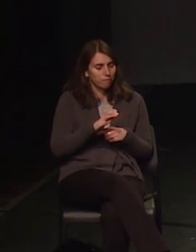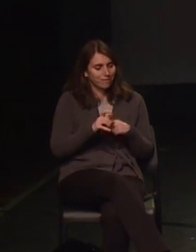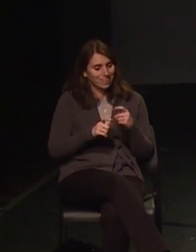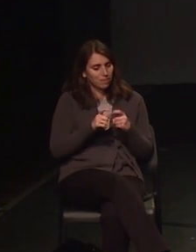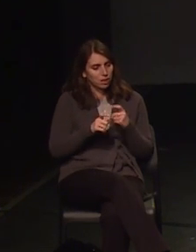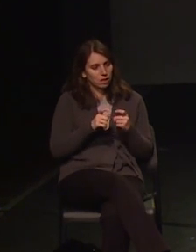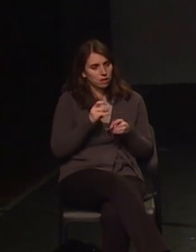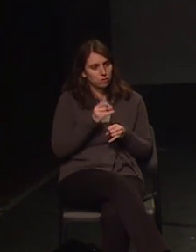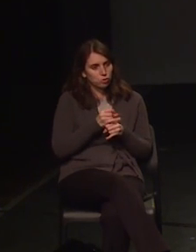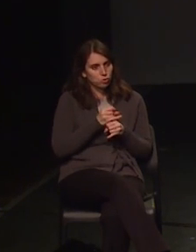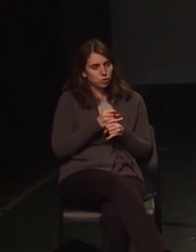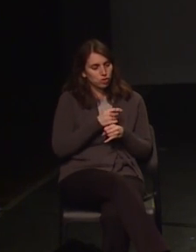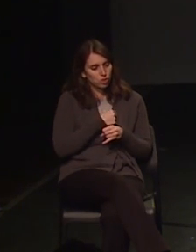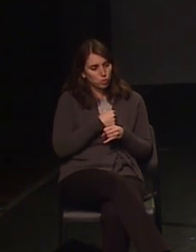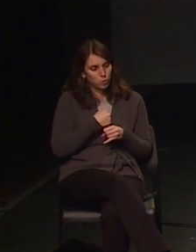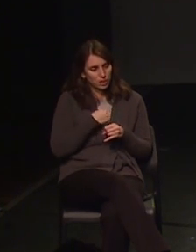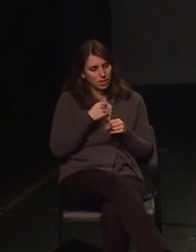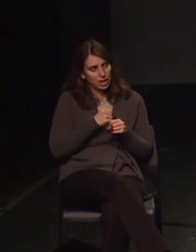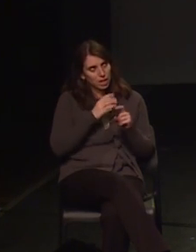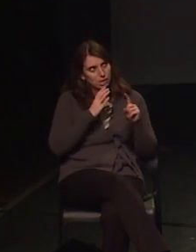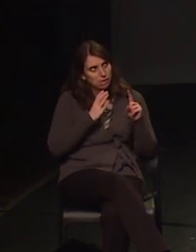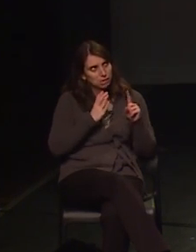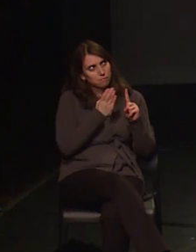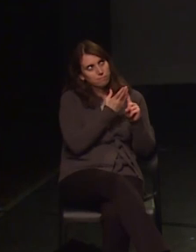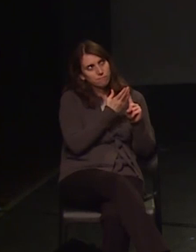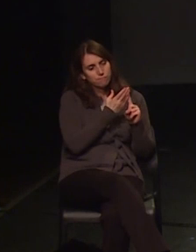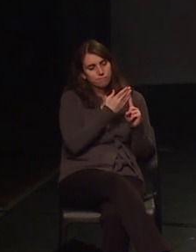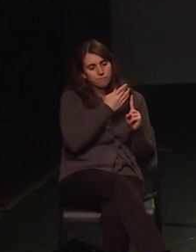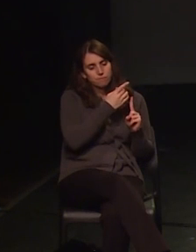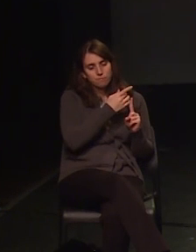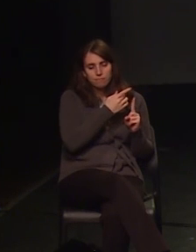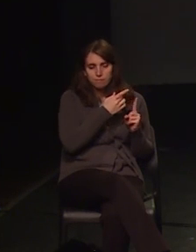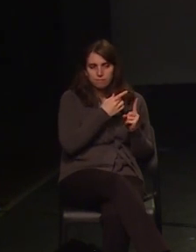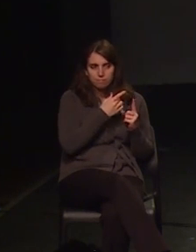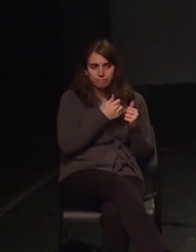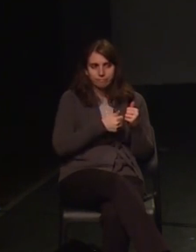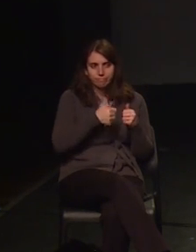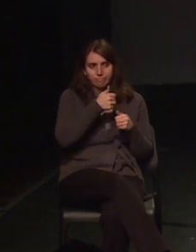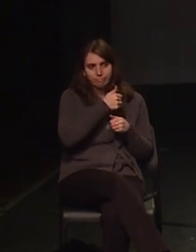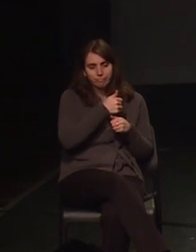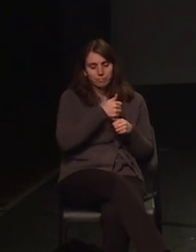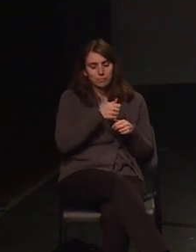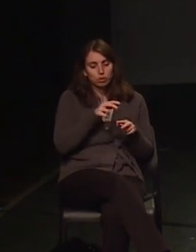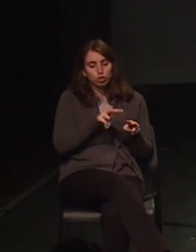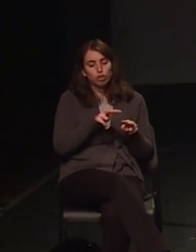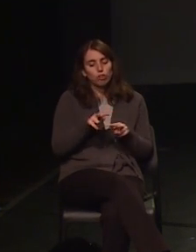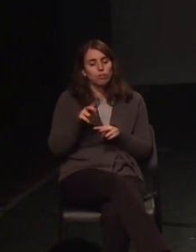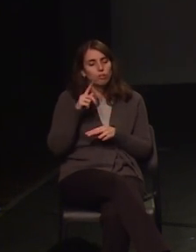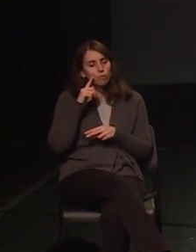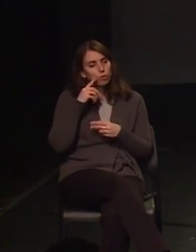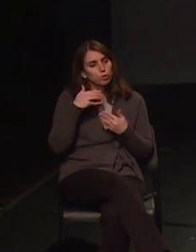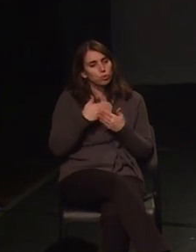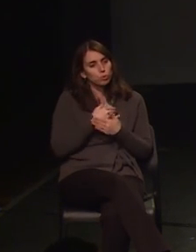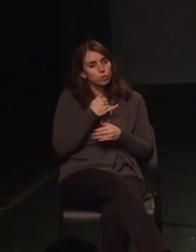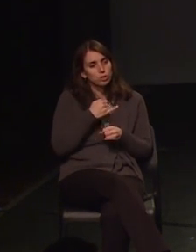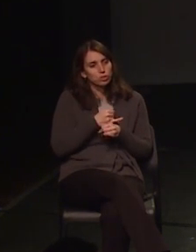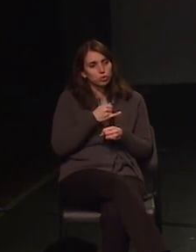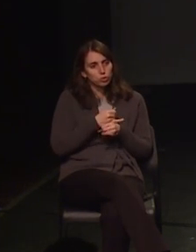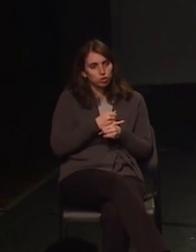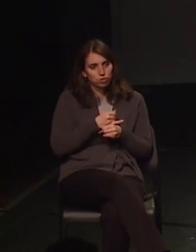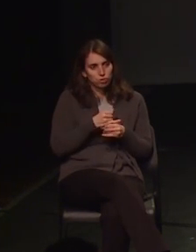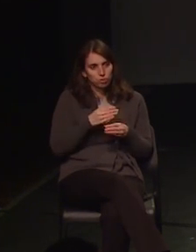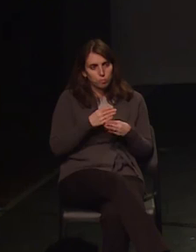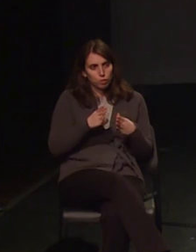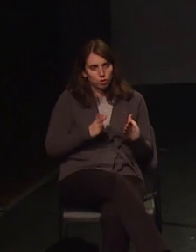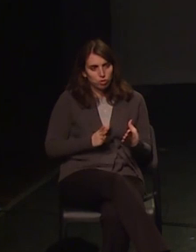institutions to look at new recipients of support and new institutional partners. I think for cultural organizations that are